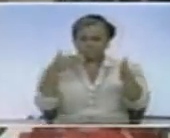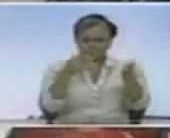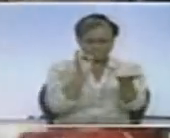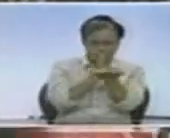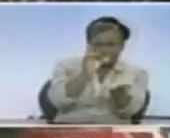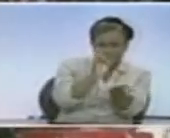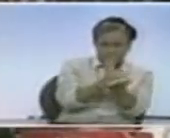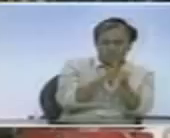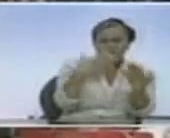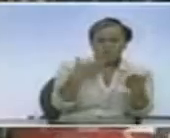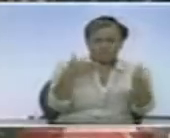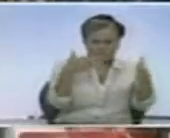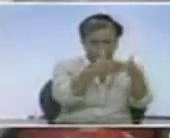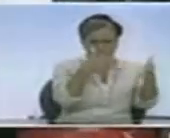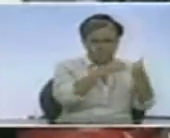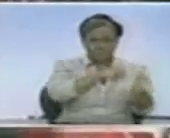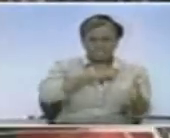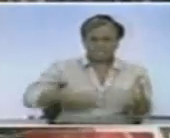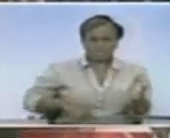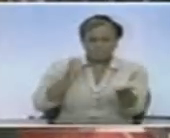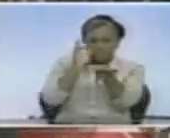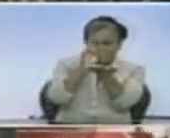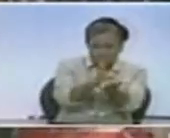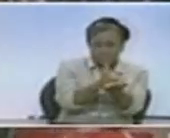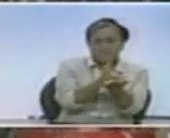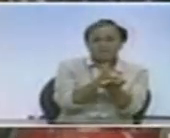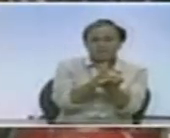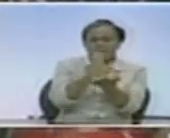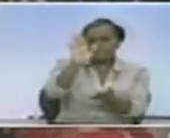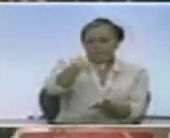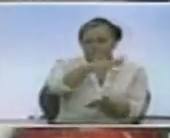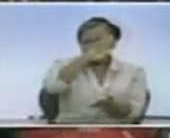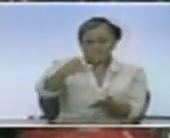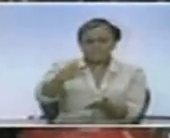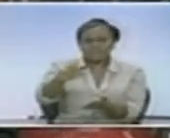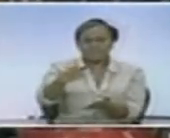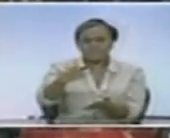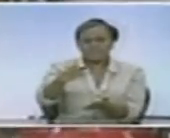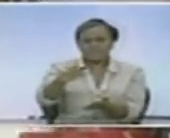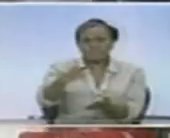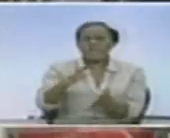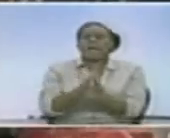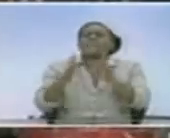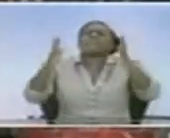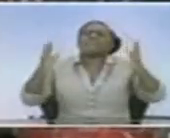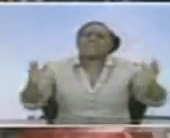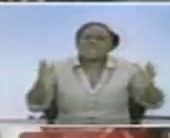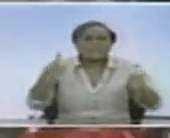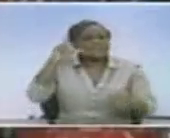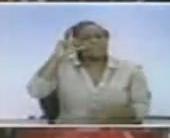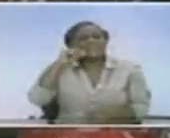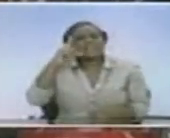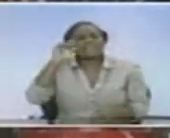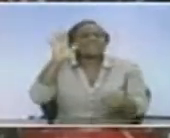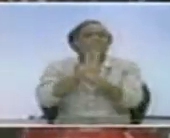a senator has been thrown out of the house and so on. Yeah. Big pictures and a lot